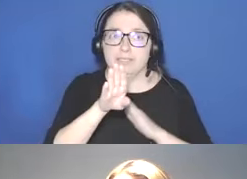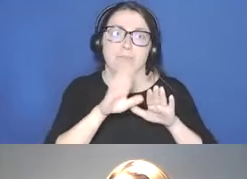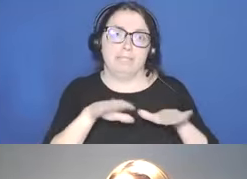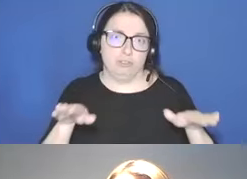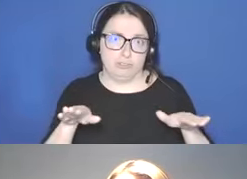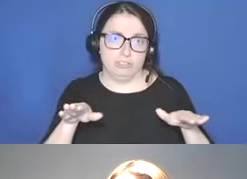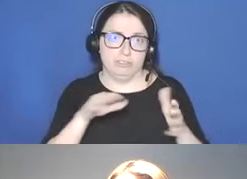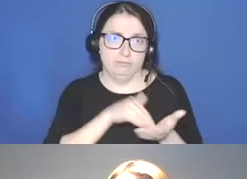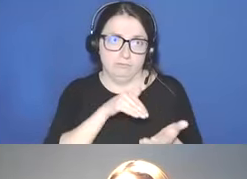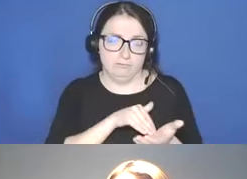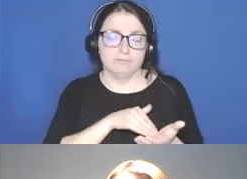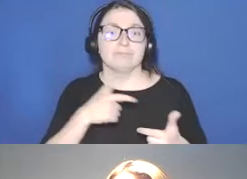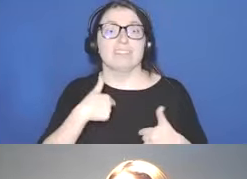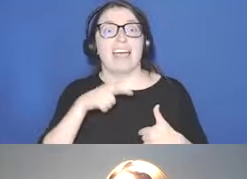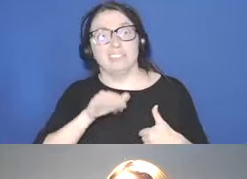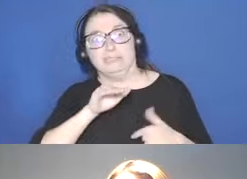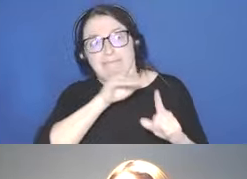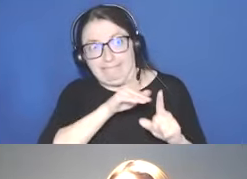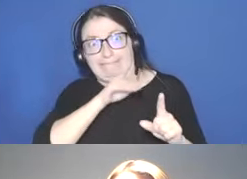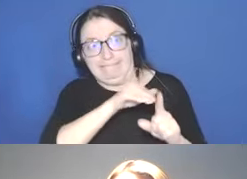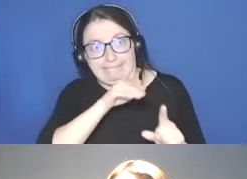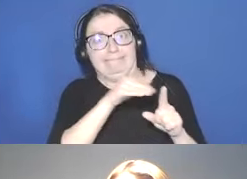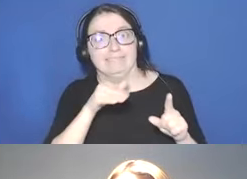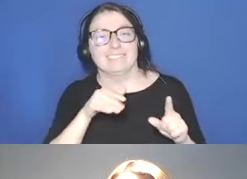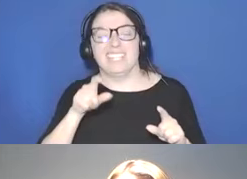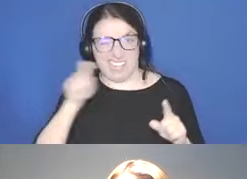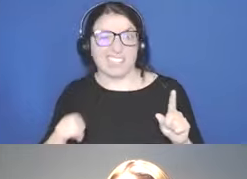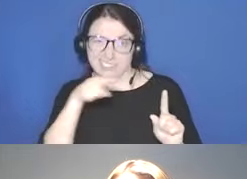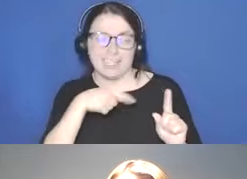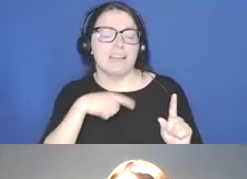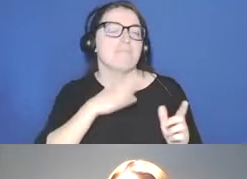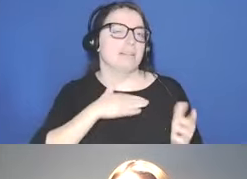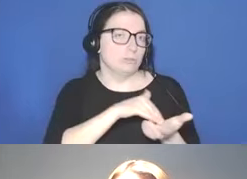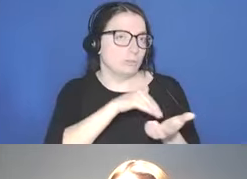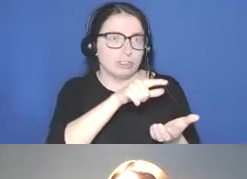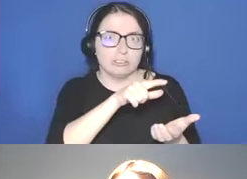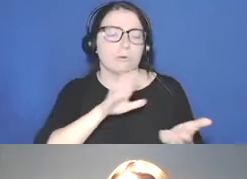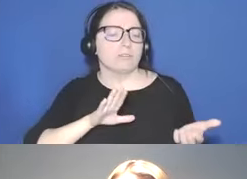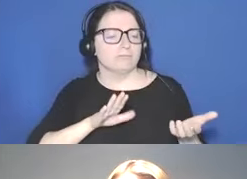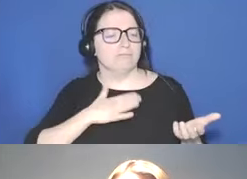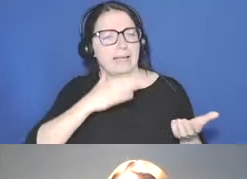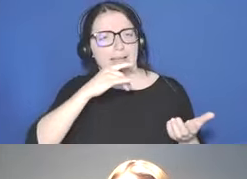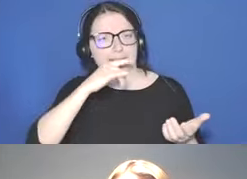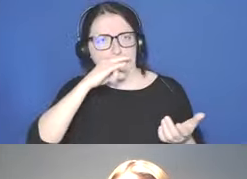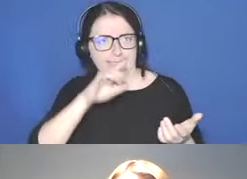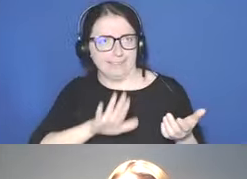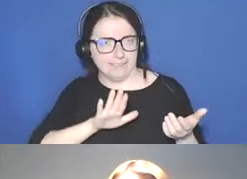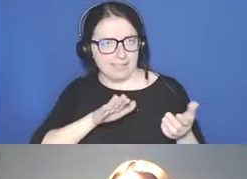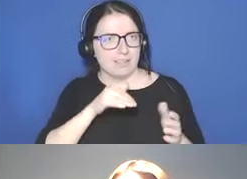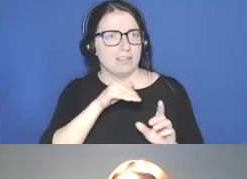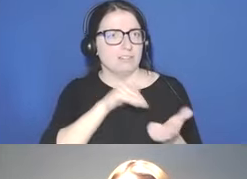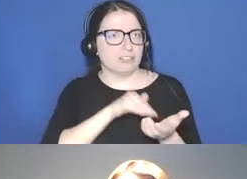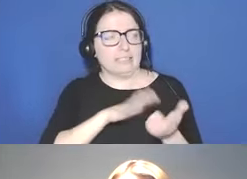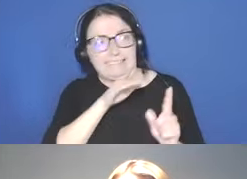doctor to write a referral when we were in Texas to the Autism Center, even though he's like, well, it's going to be a 1-year wait.